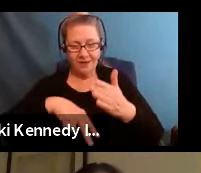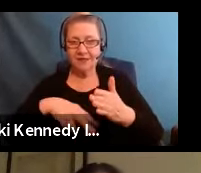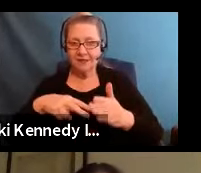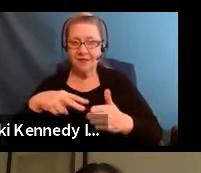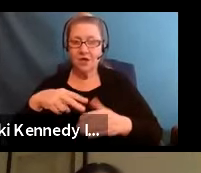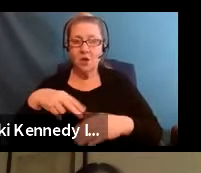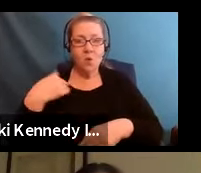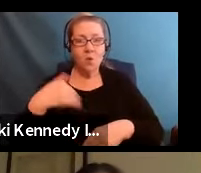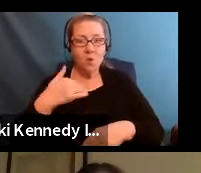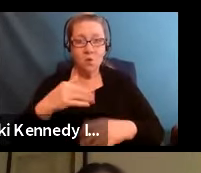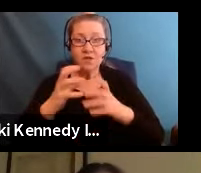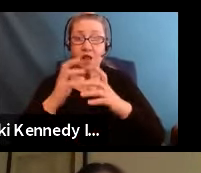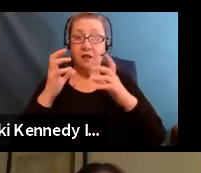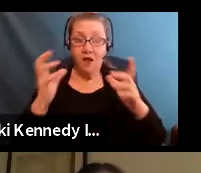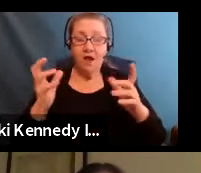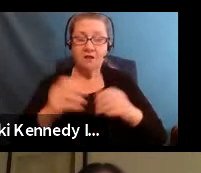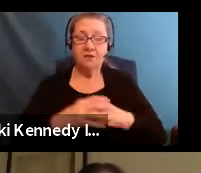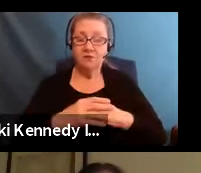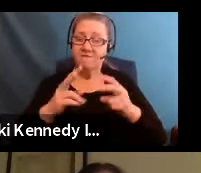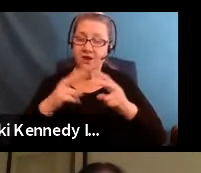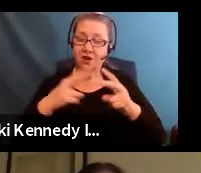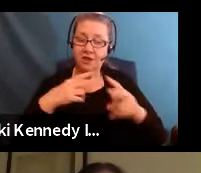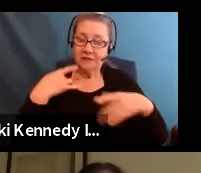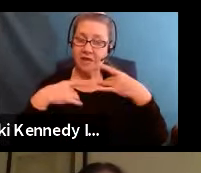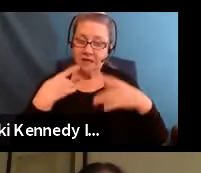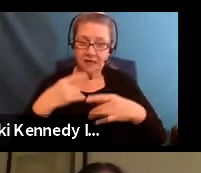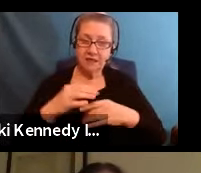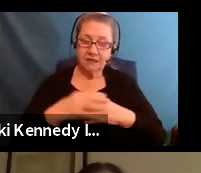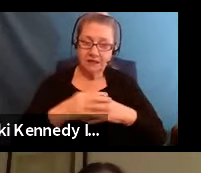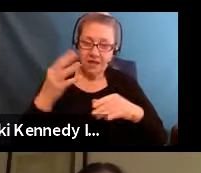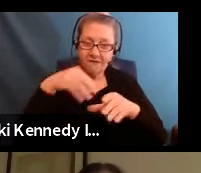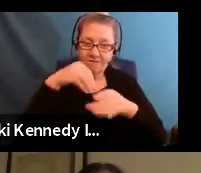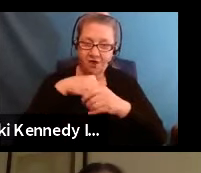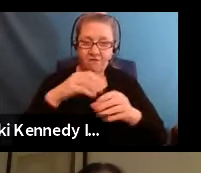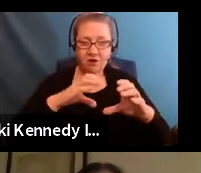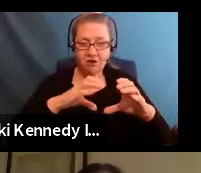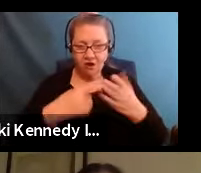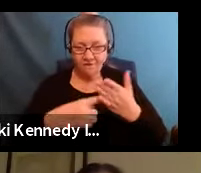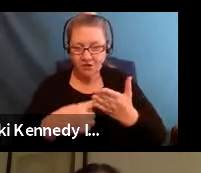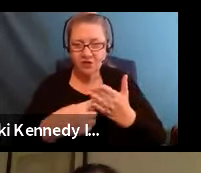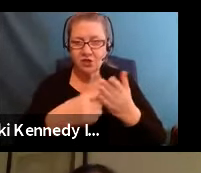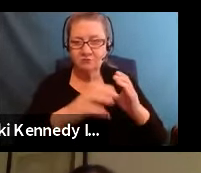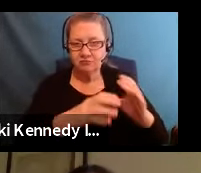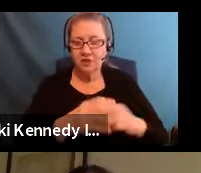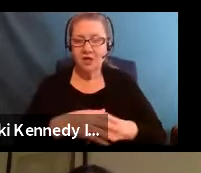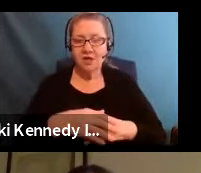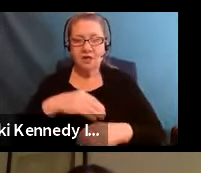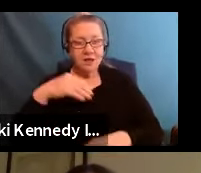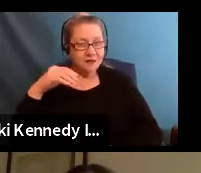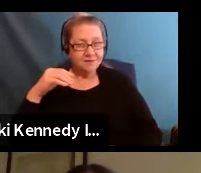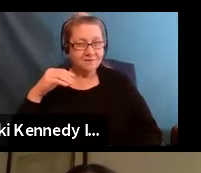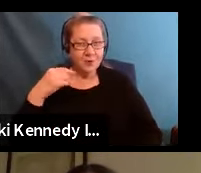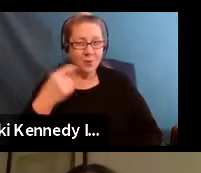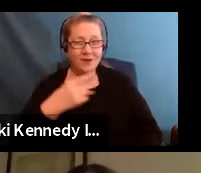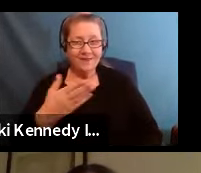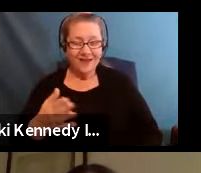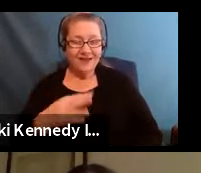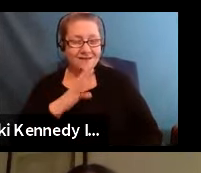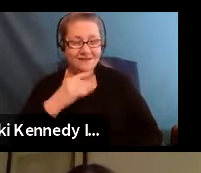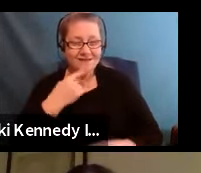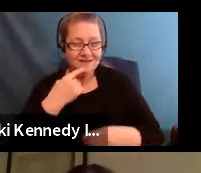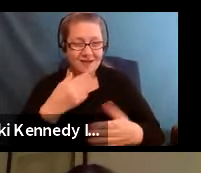vibrant conversation. But the big thing that I heard was, hey, don't forget about all the things that we've been talking about